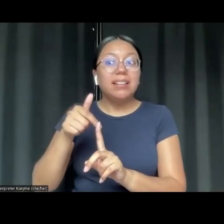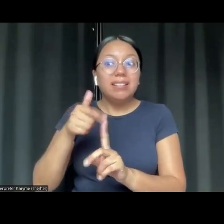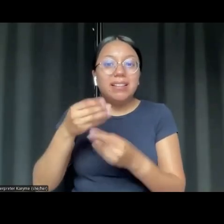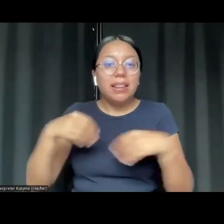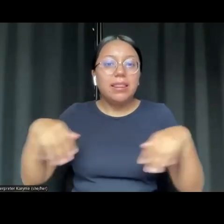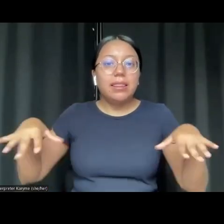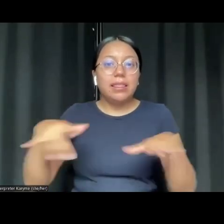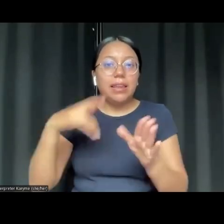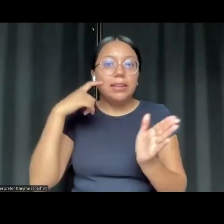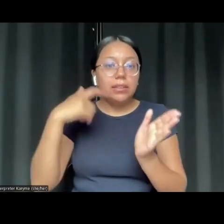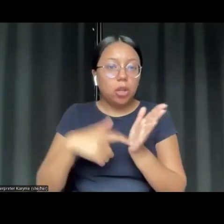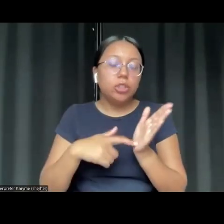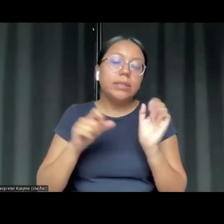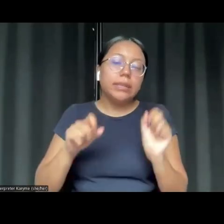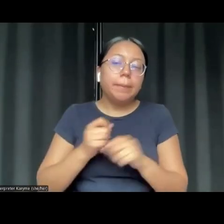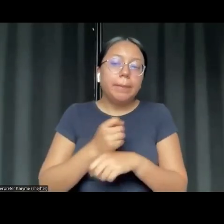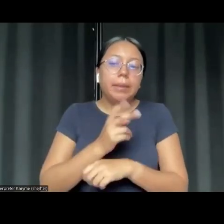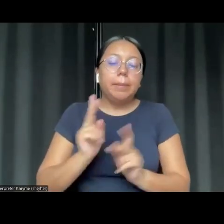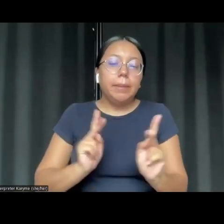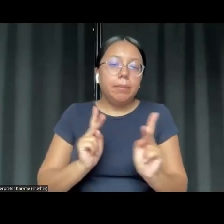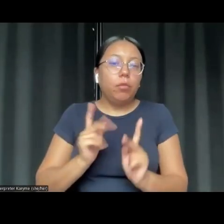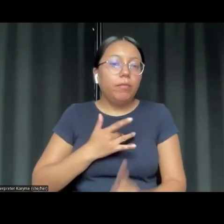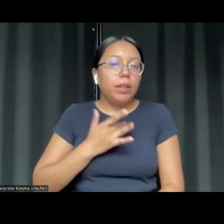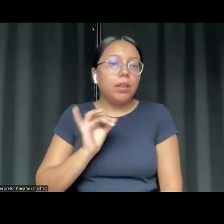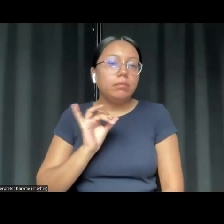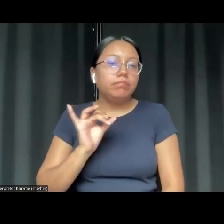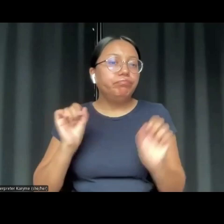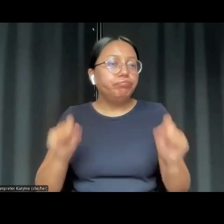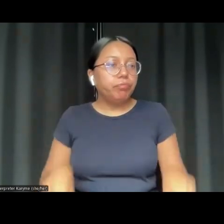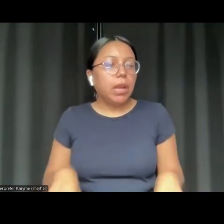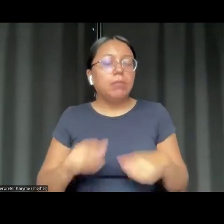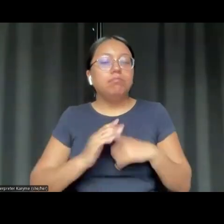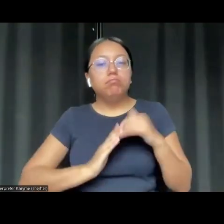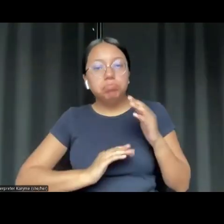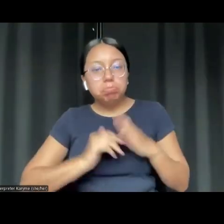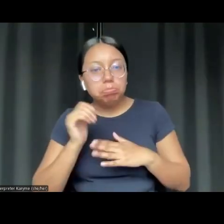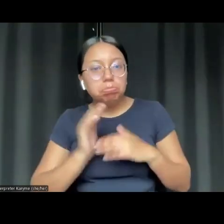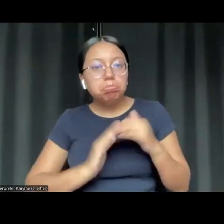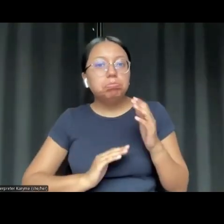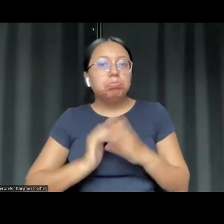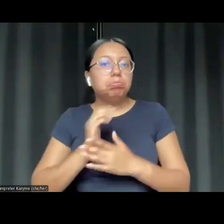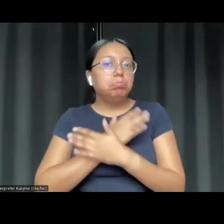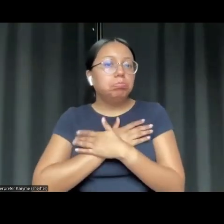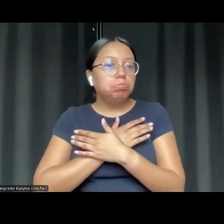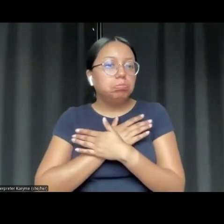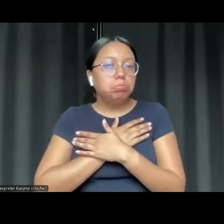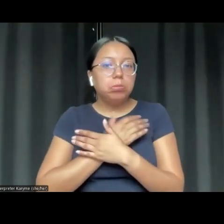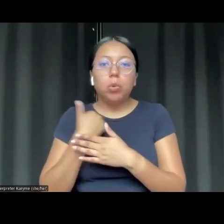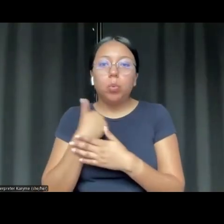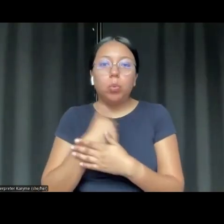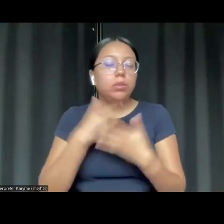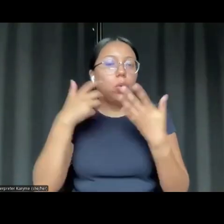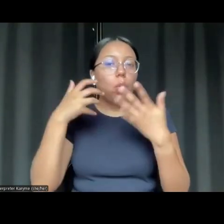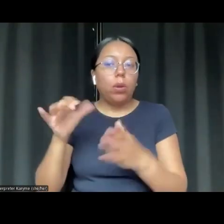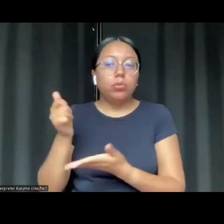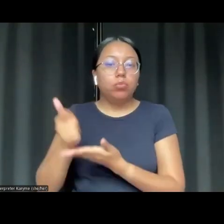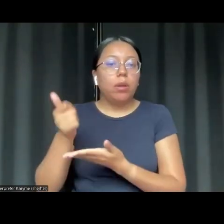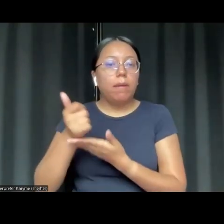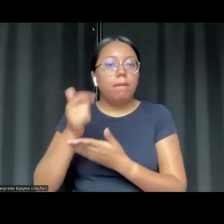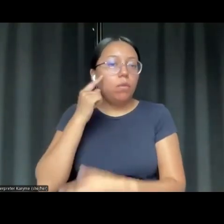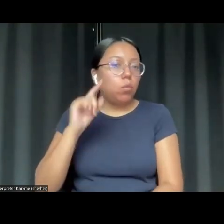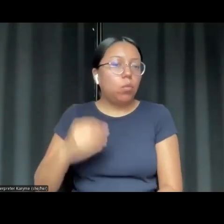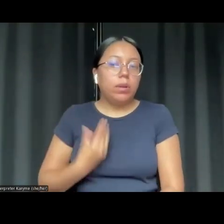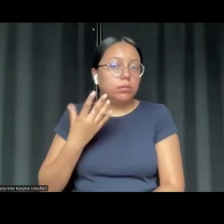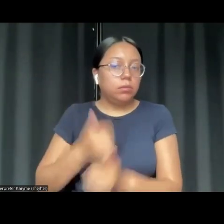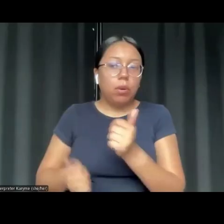can relax. We do not want to help white supremacy relax. And when it comes to our